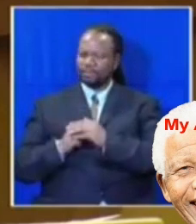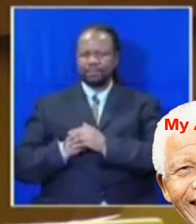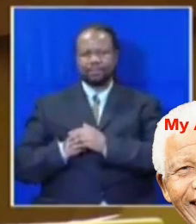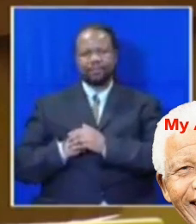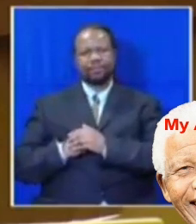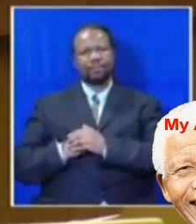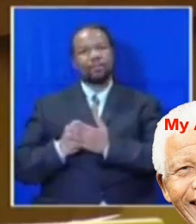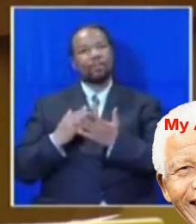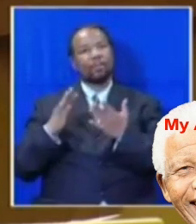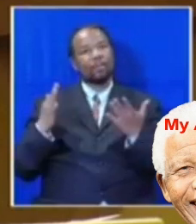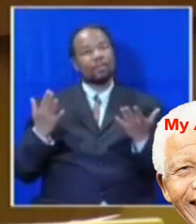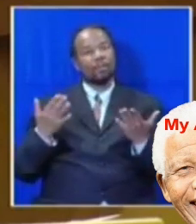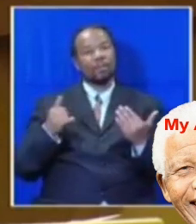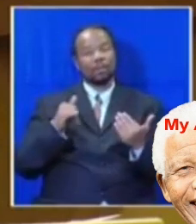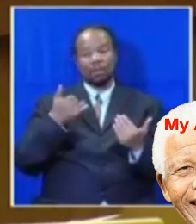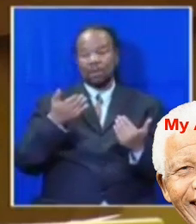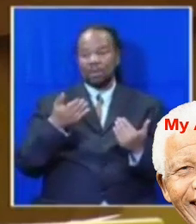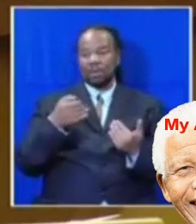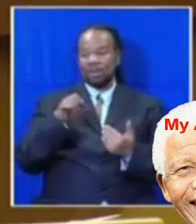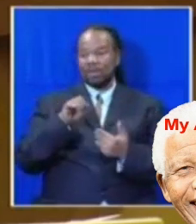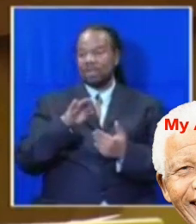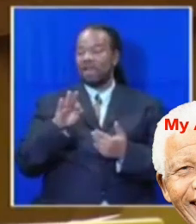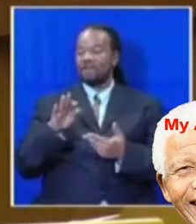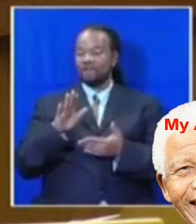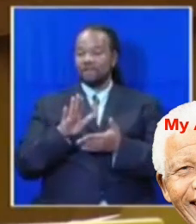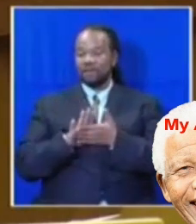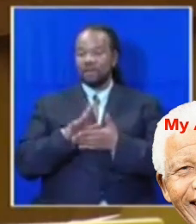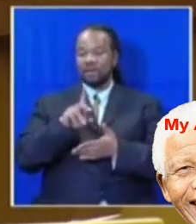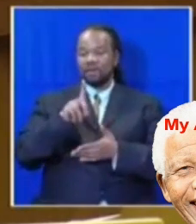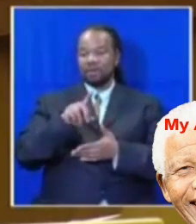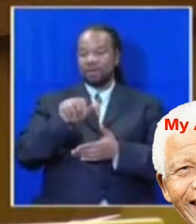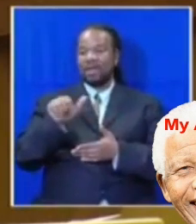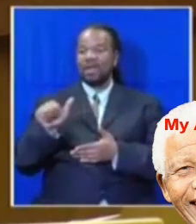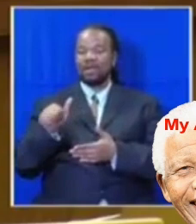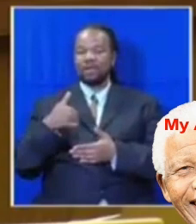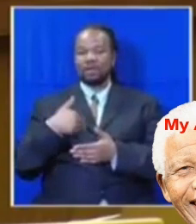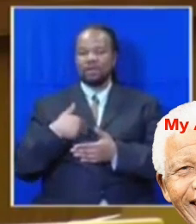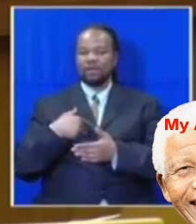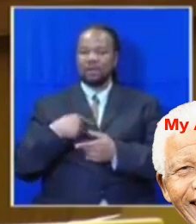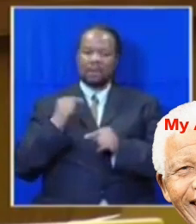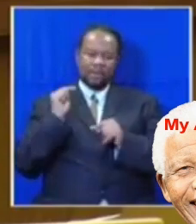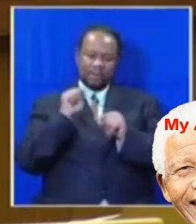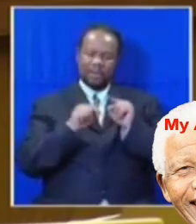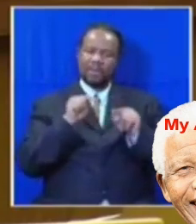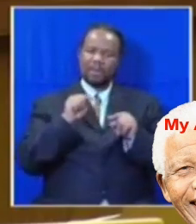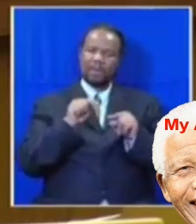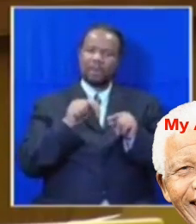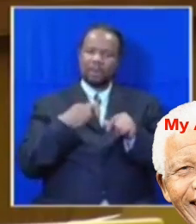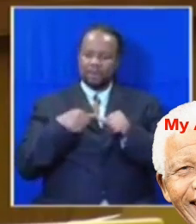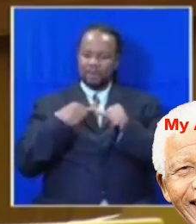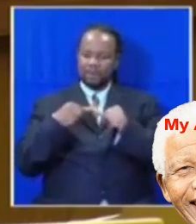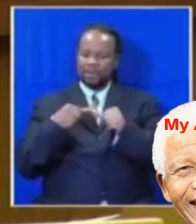of the DA and the EFF, we'll continue to fight them with everything at our disposal, including the